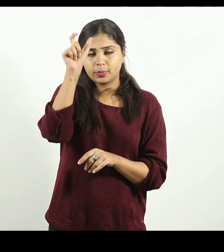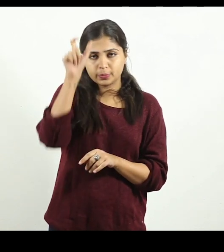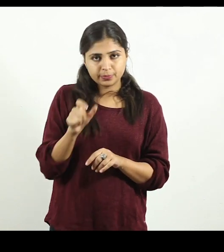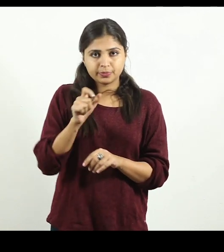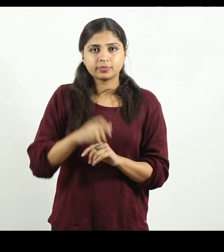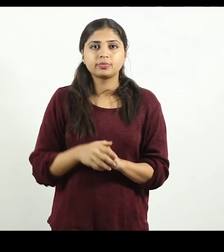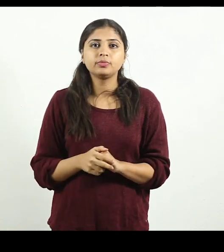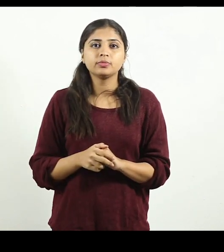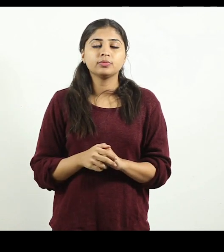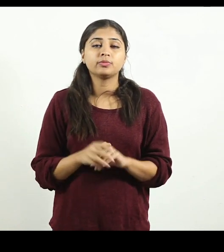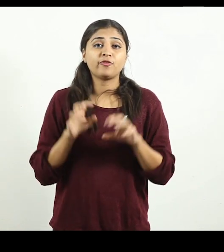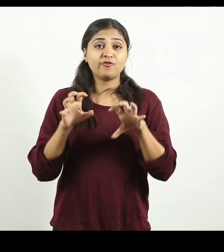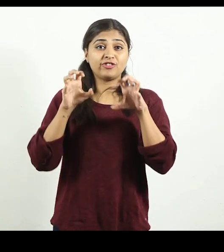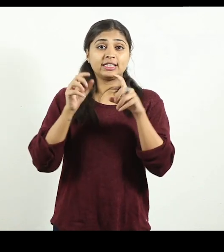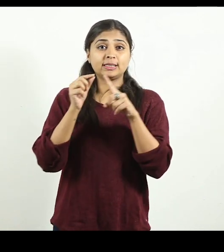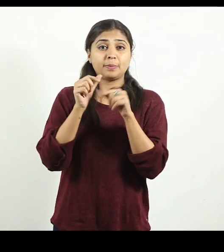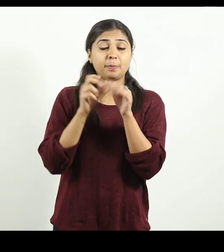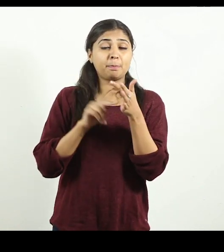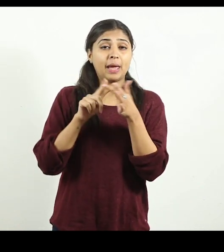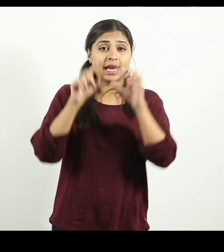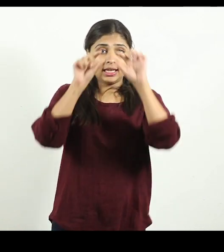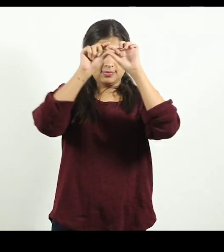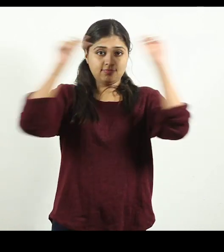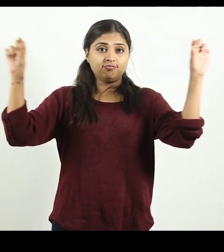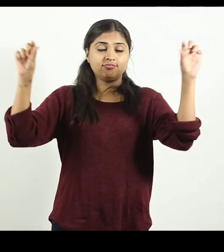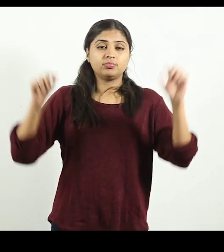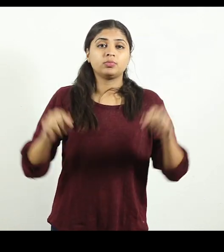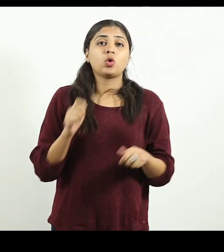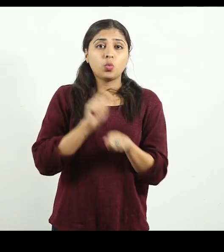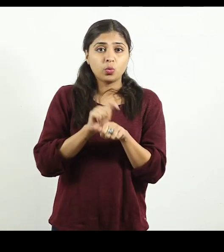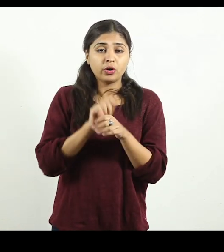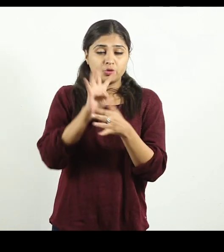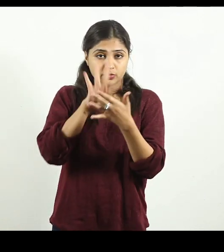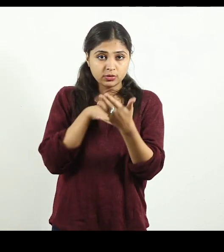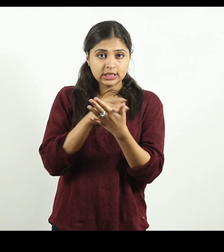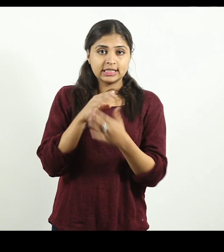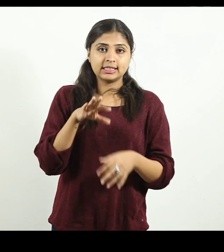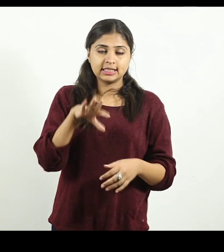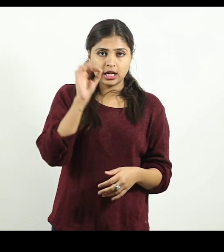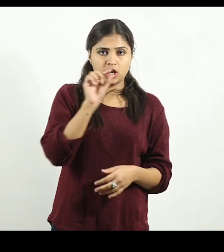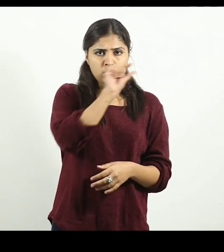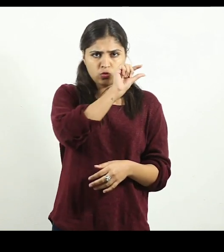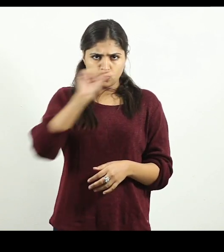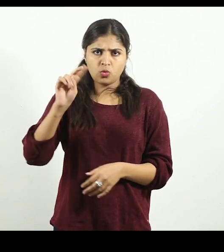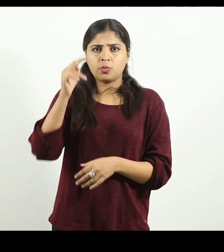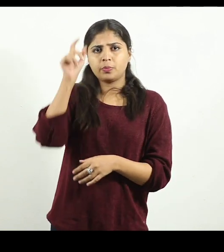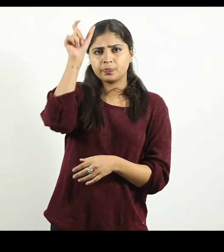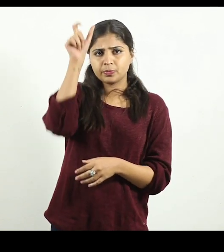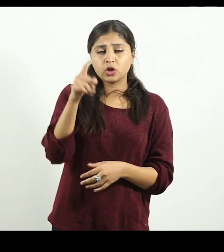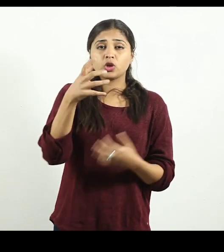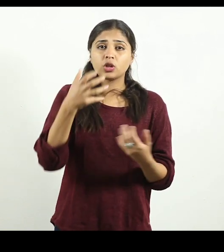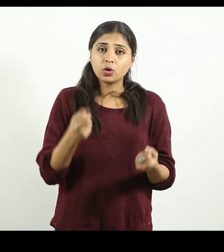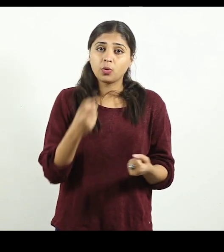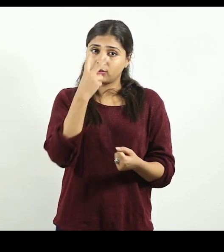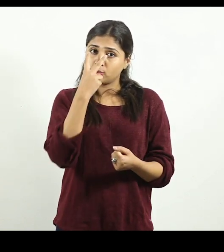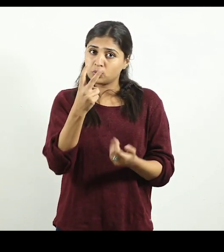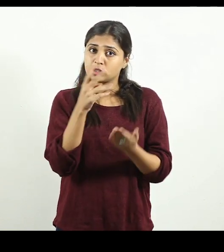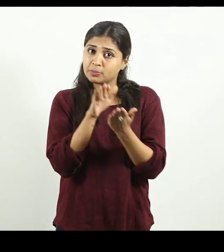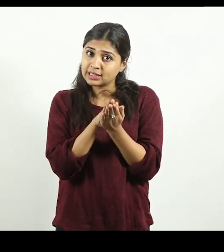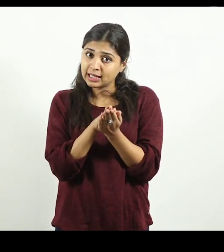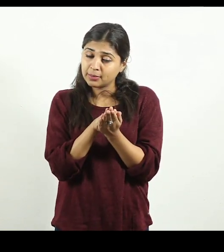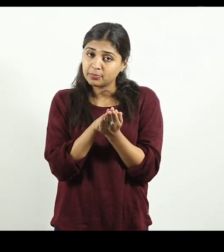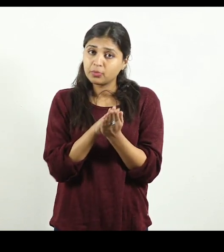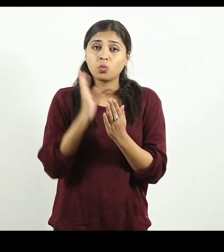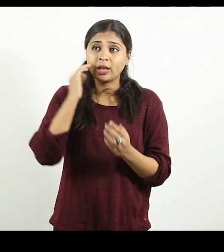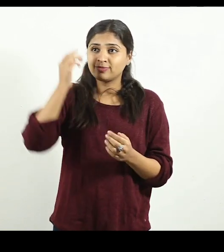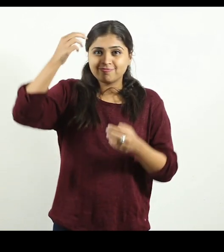Freeze panes. On the worksheet, select the row or column that you want to keep visible when you scroll. On the View tab